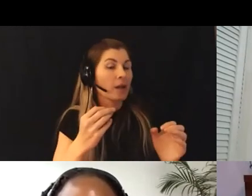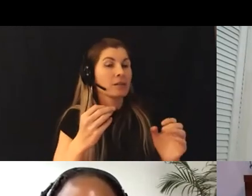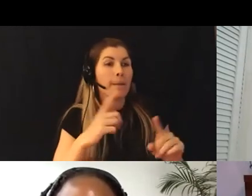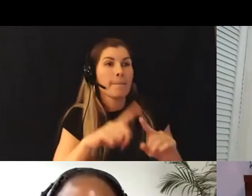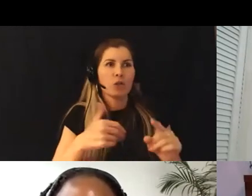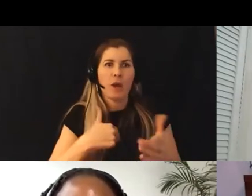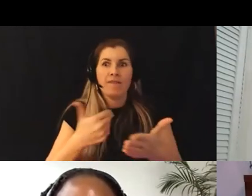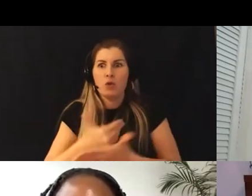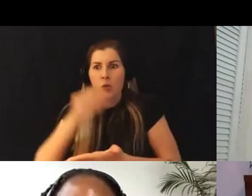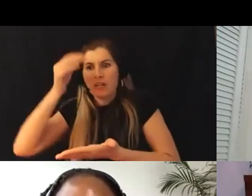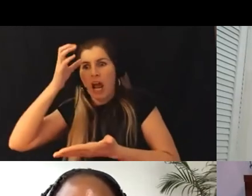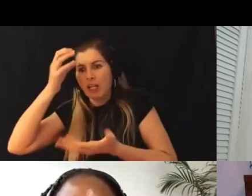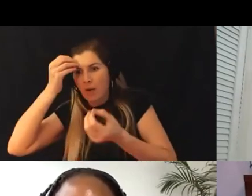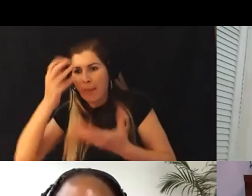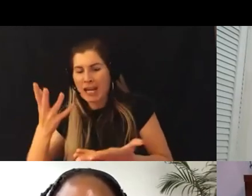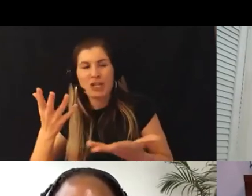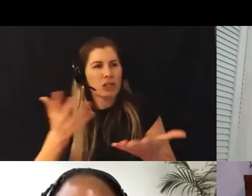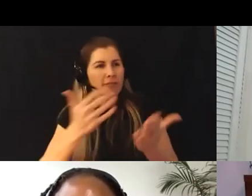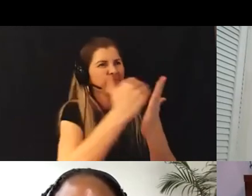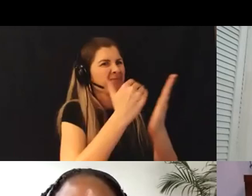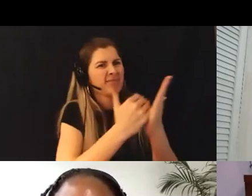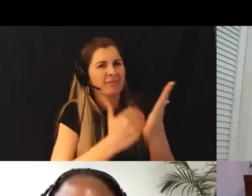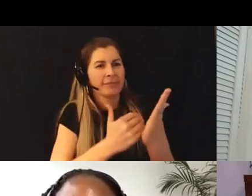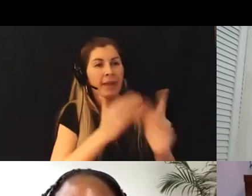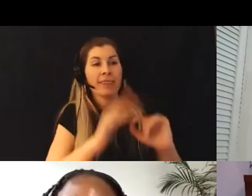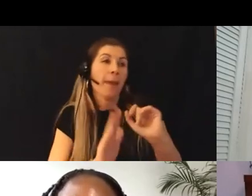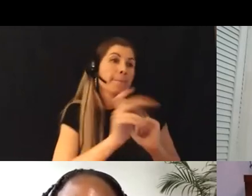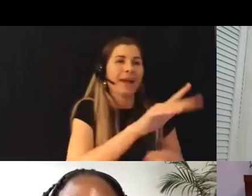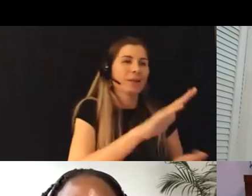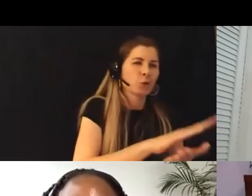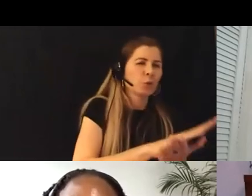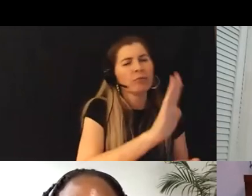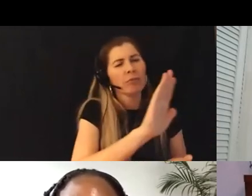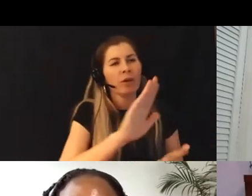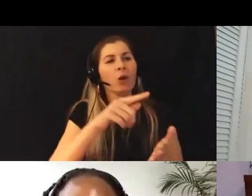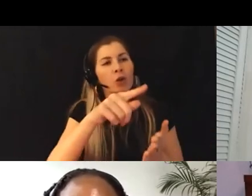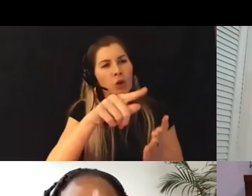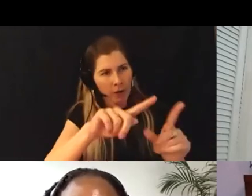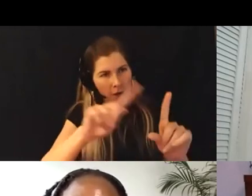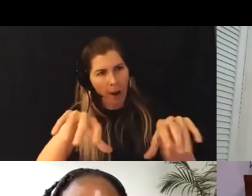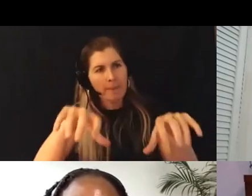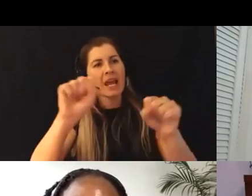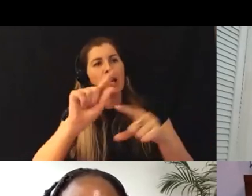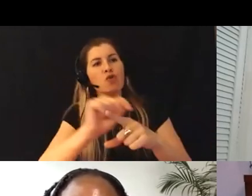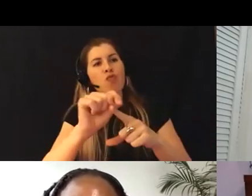information instead of, I don't know, going back to school for another degree, you could come and take a training.